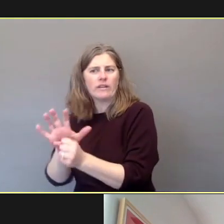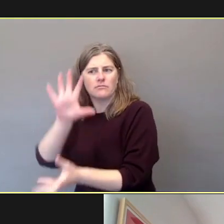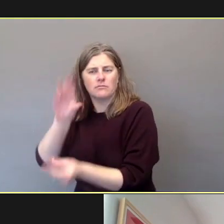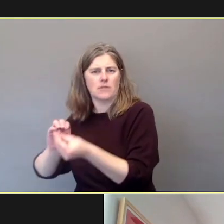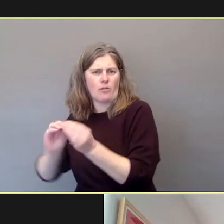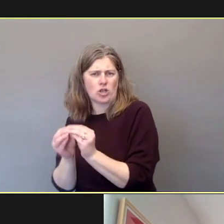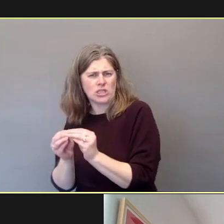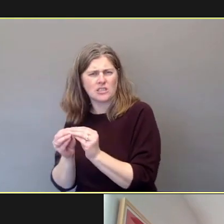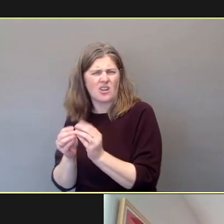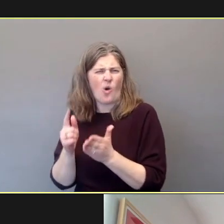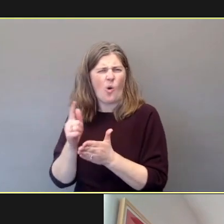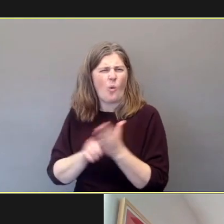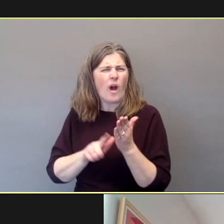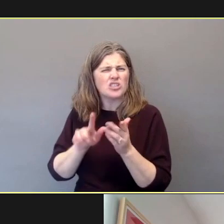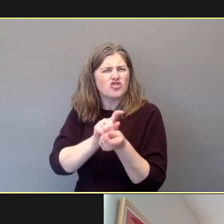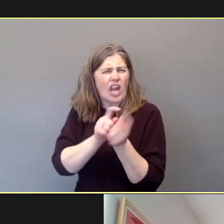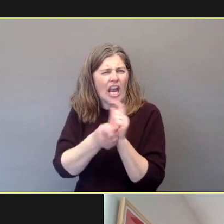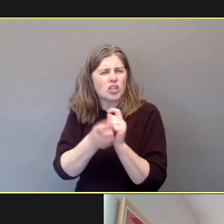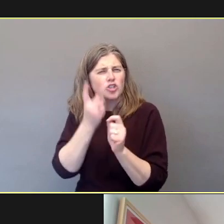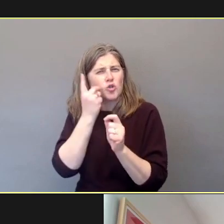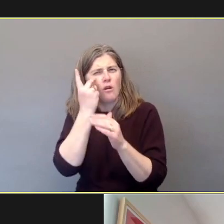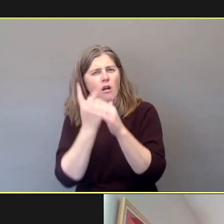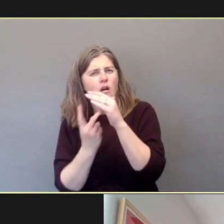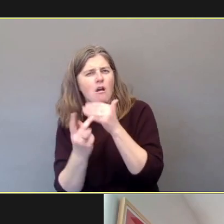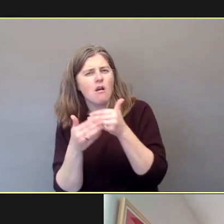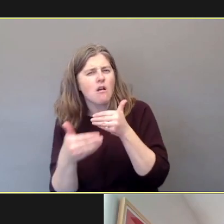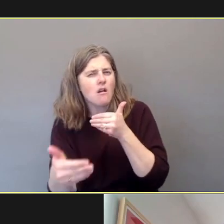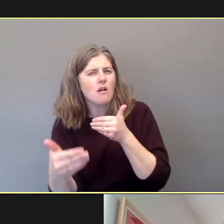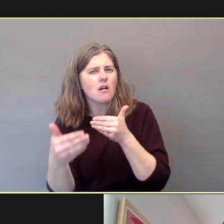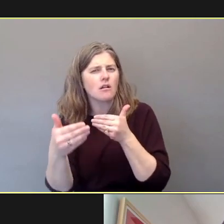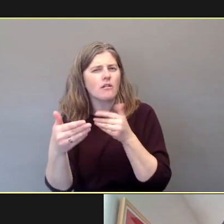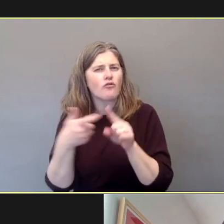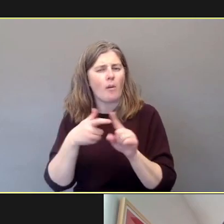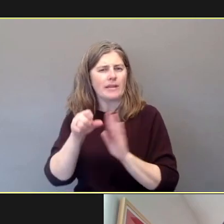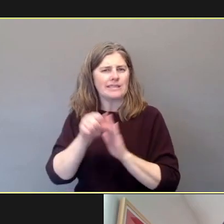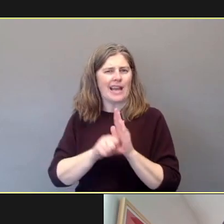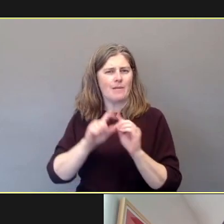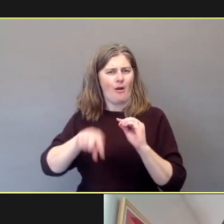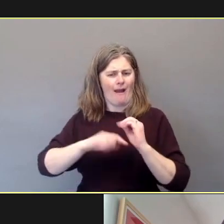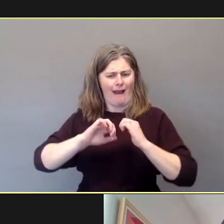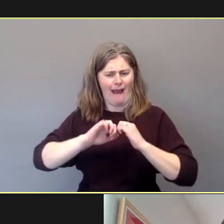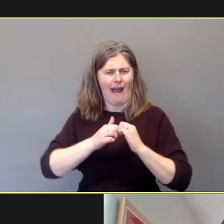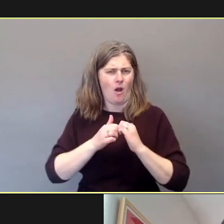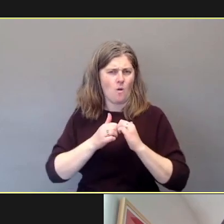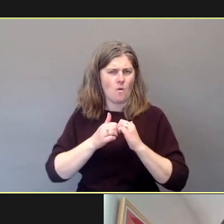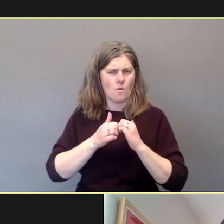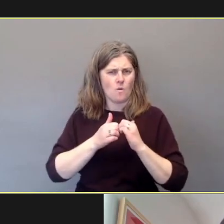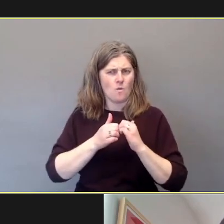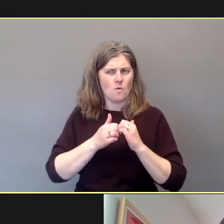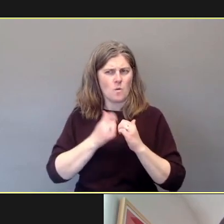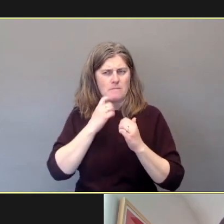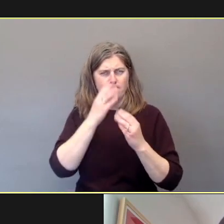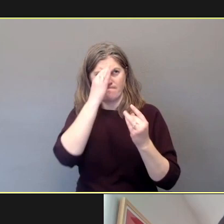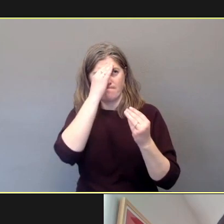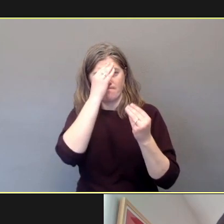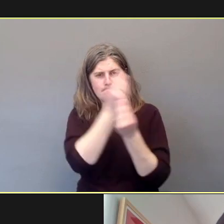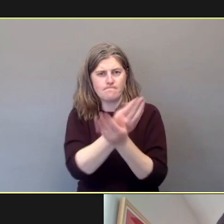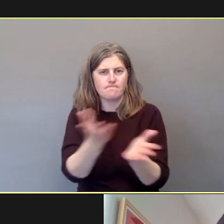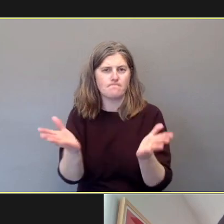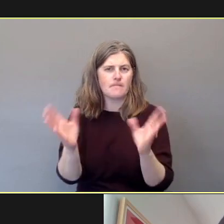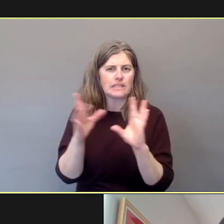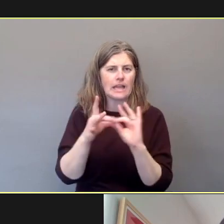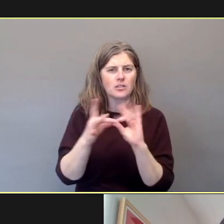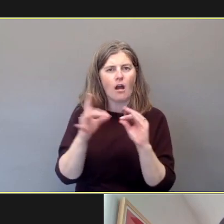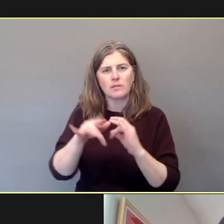of just changes do you envision coming up from the state about how it just kind of releases data and talks about